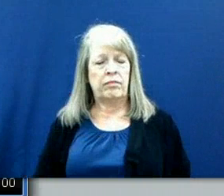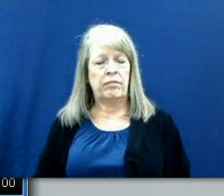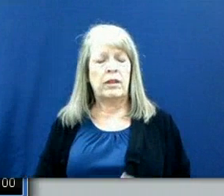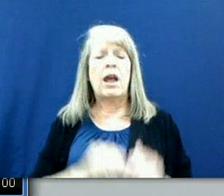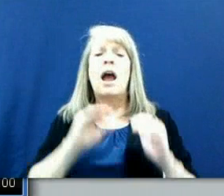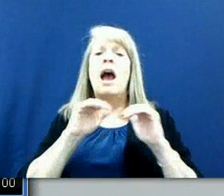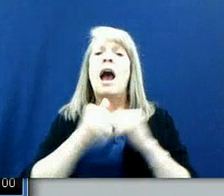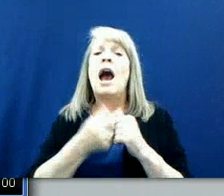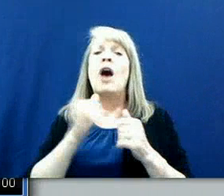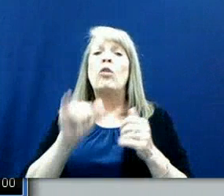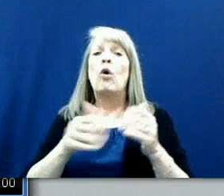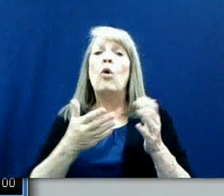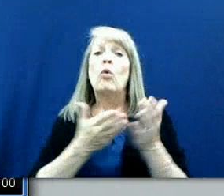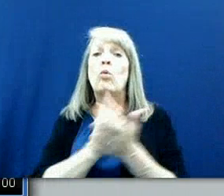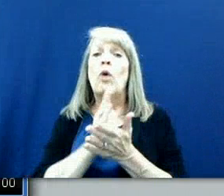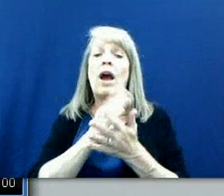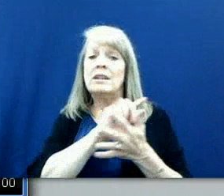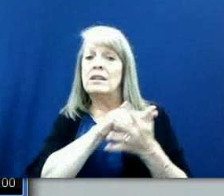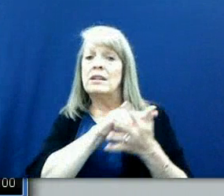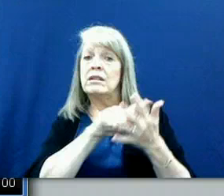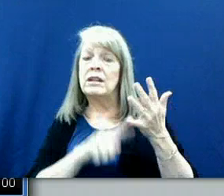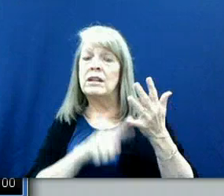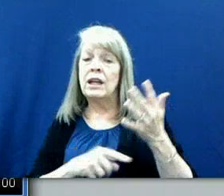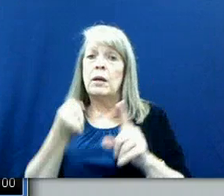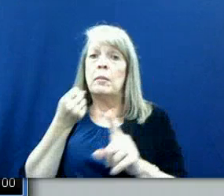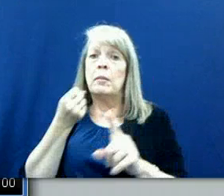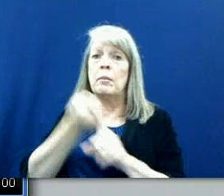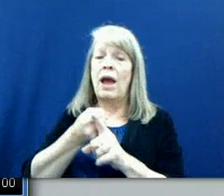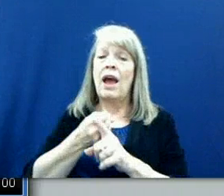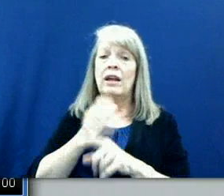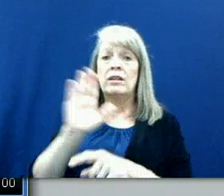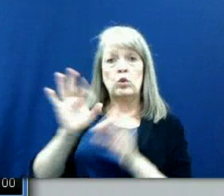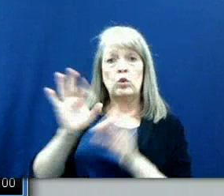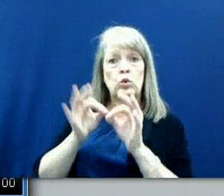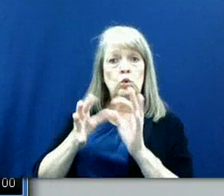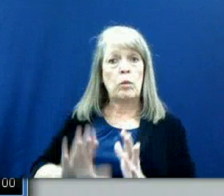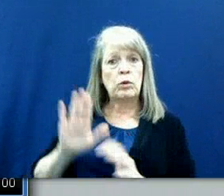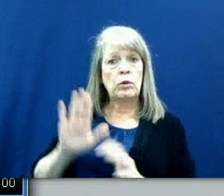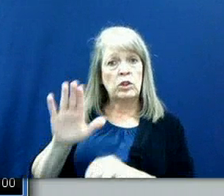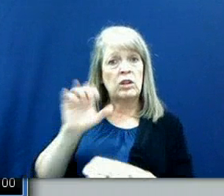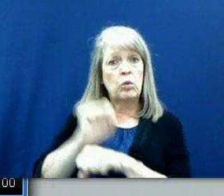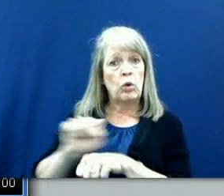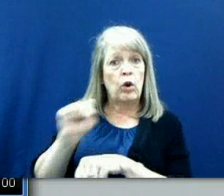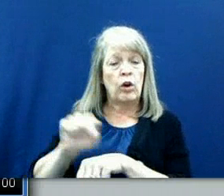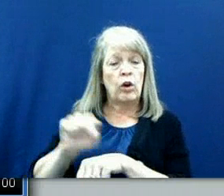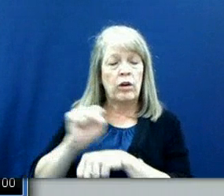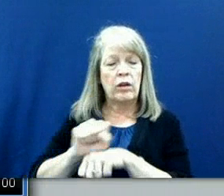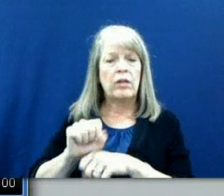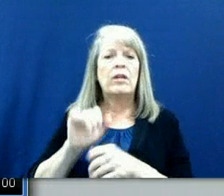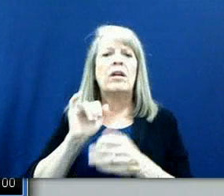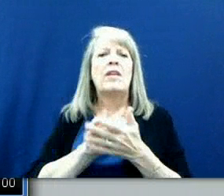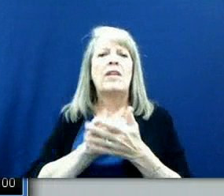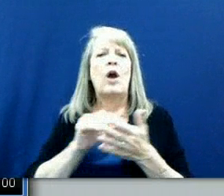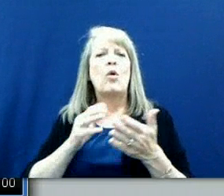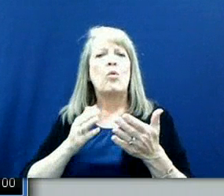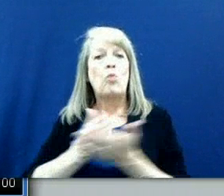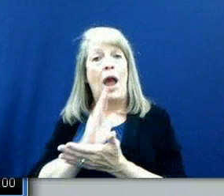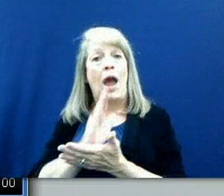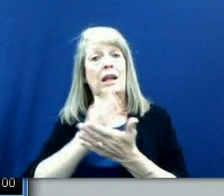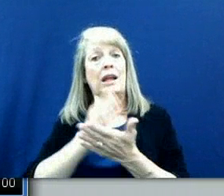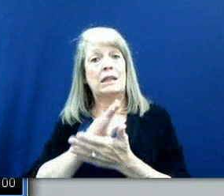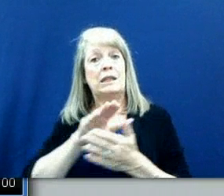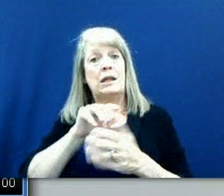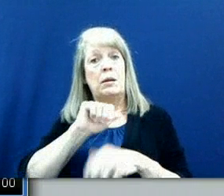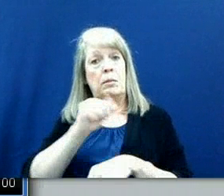How do these rights impact the work of interpreters? A rights-based approach to ethical